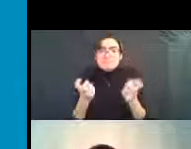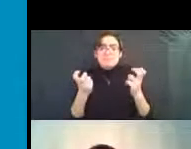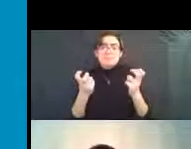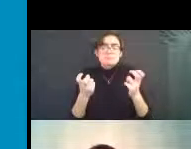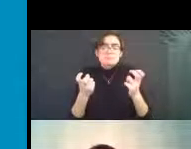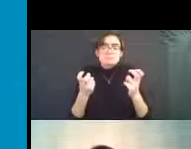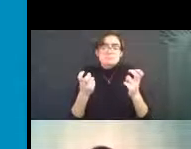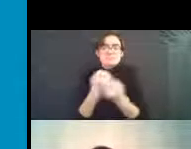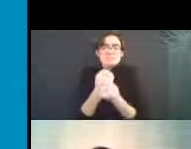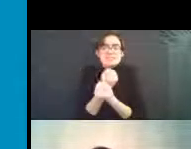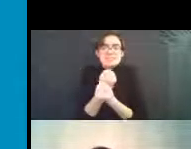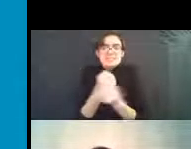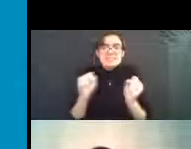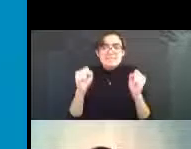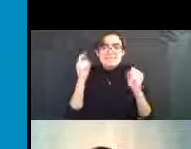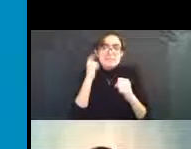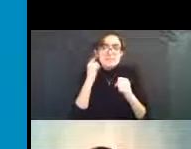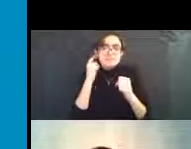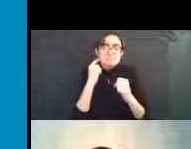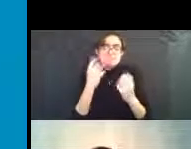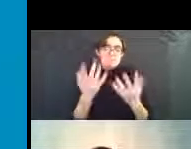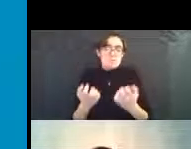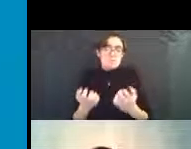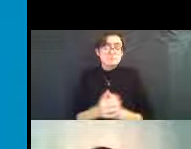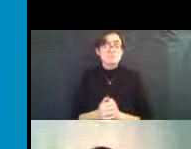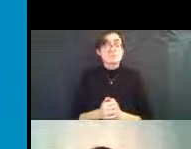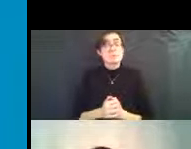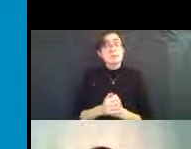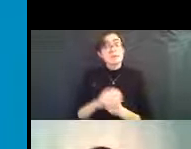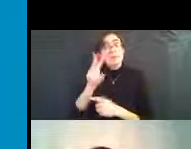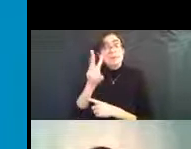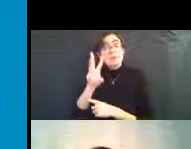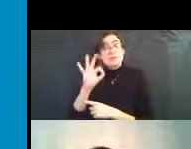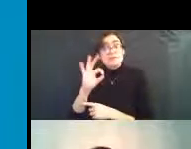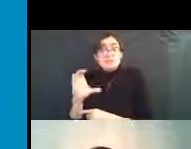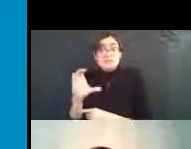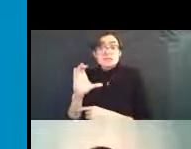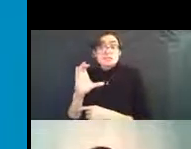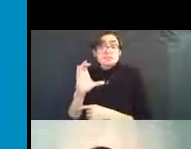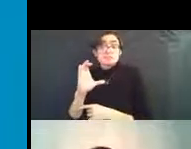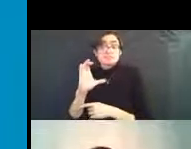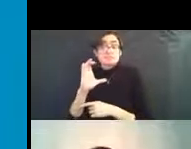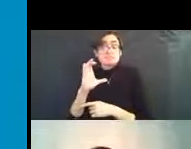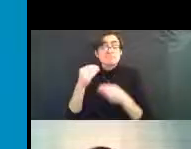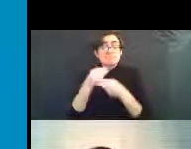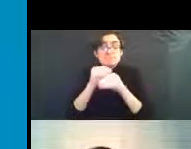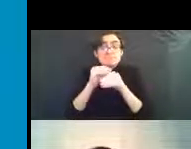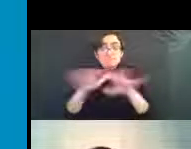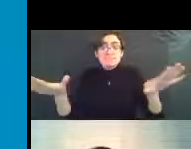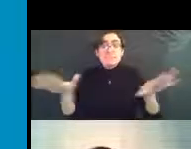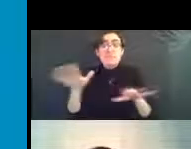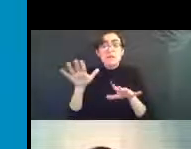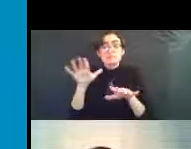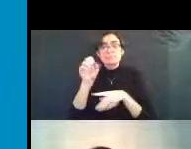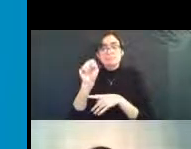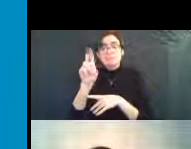Now, Wavefront Centre had a survey that was made publicly available during the months of January and